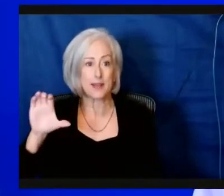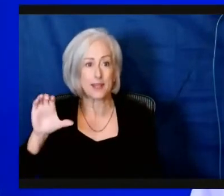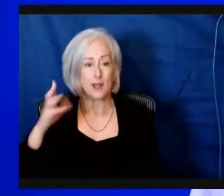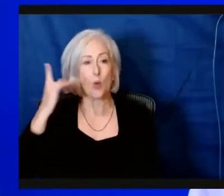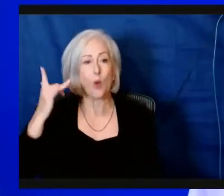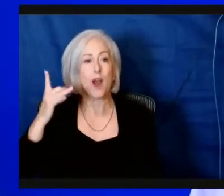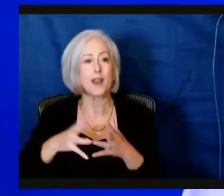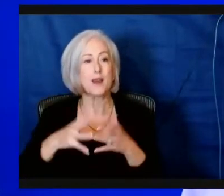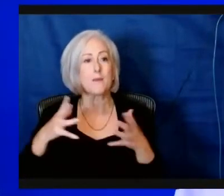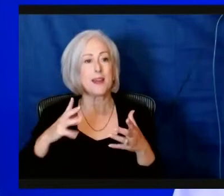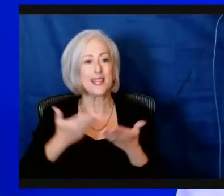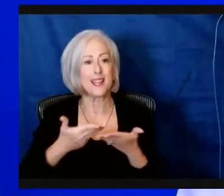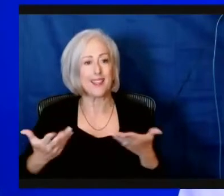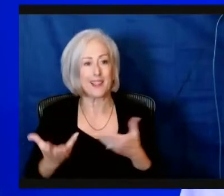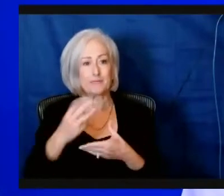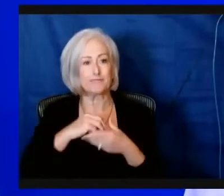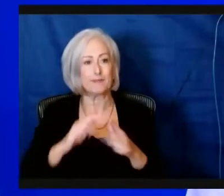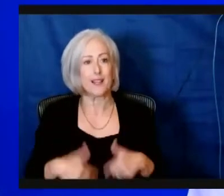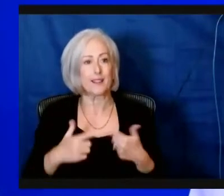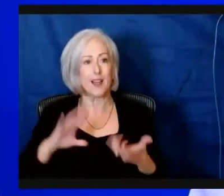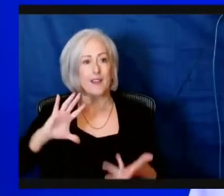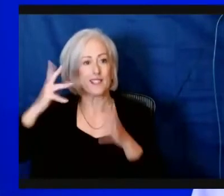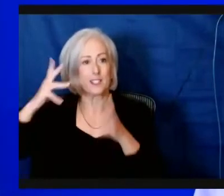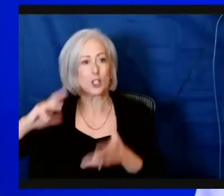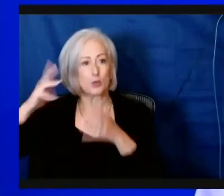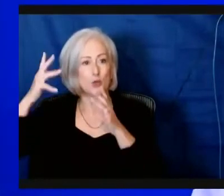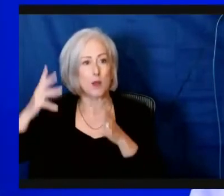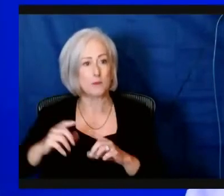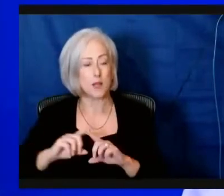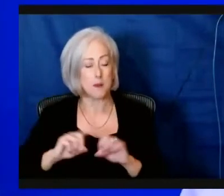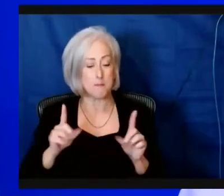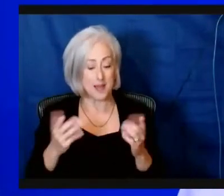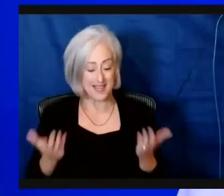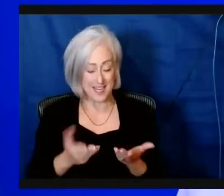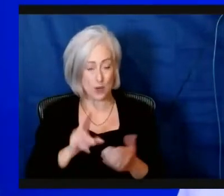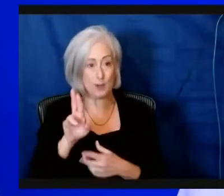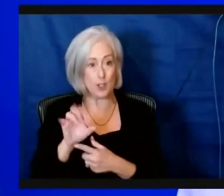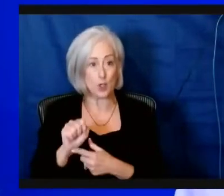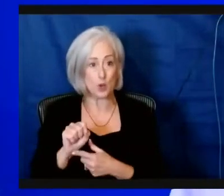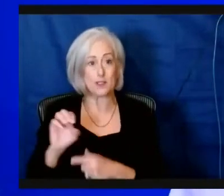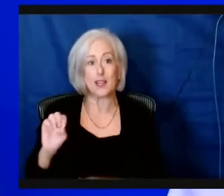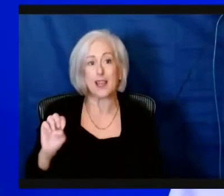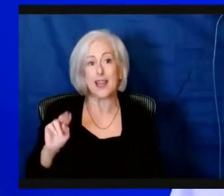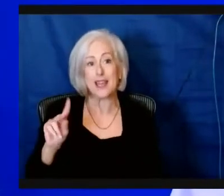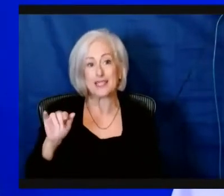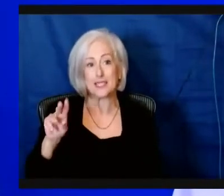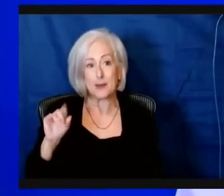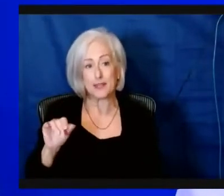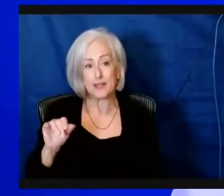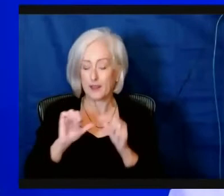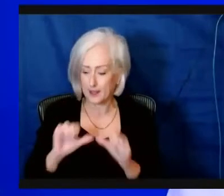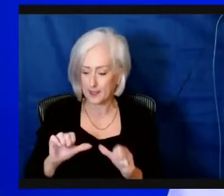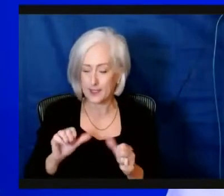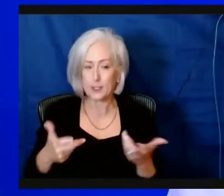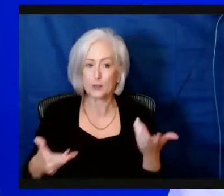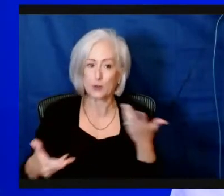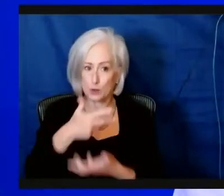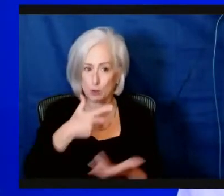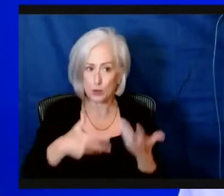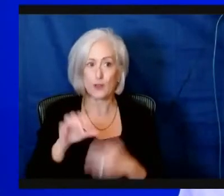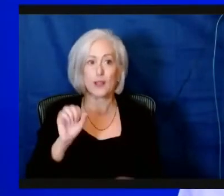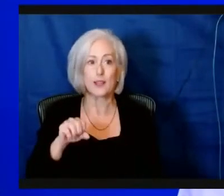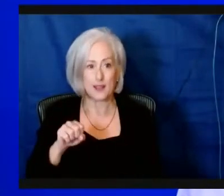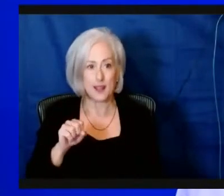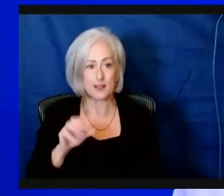life for everybody. But in the United States, it is endemic. It continues to circulate. It is going to be and continues to